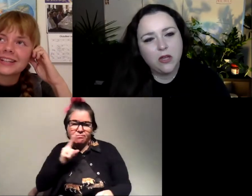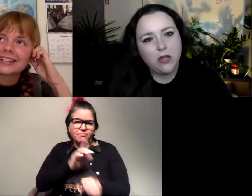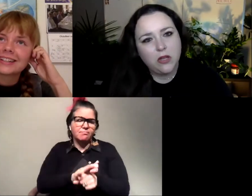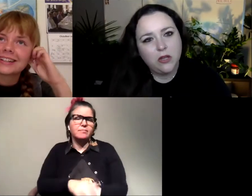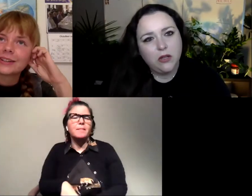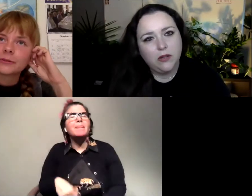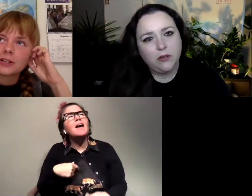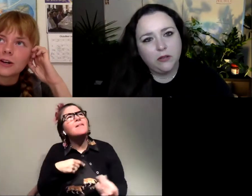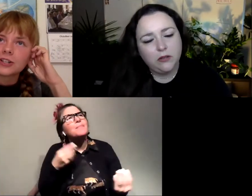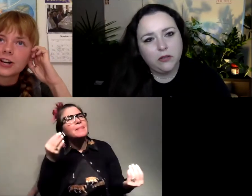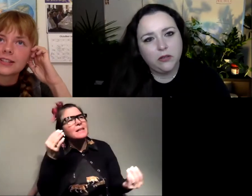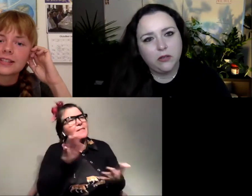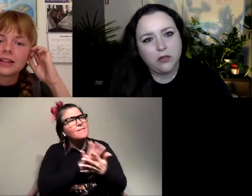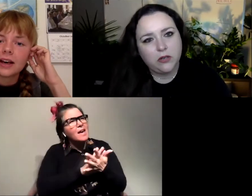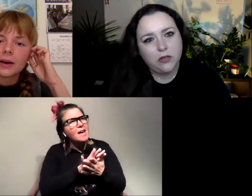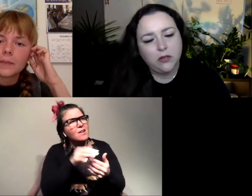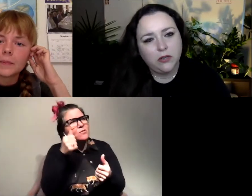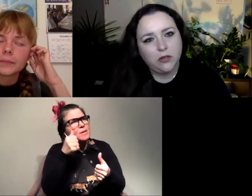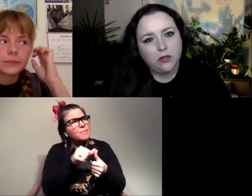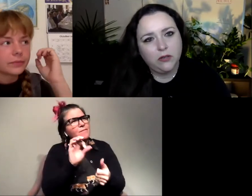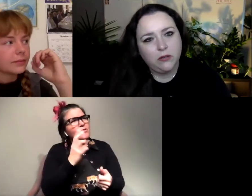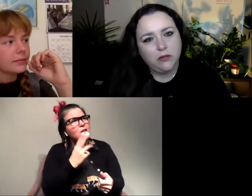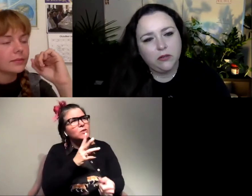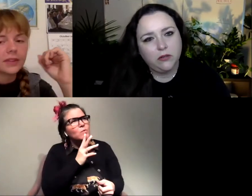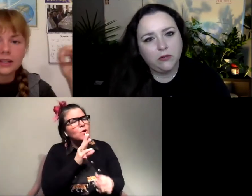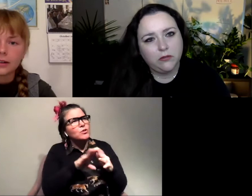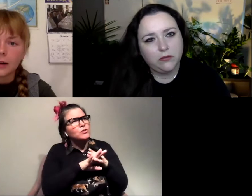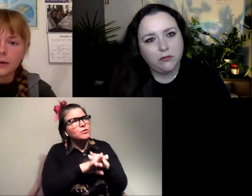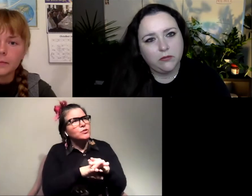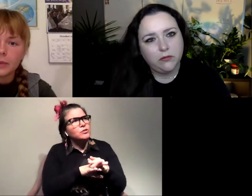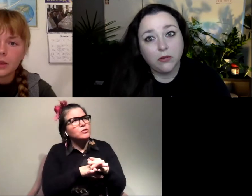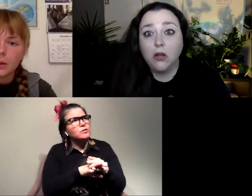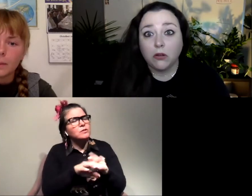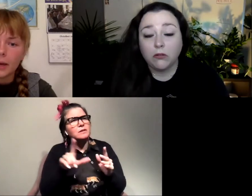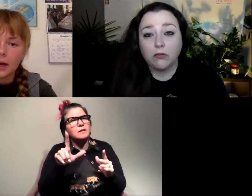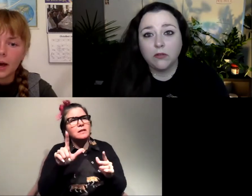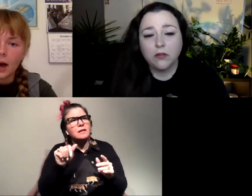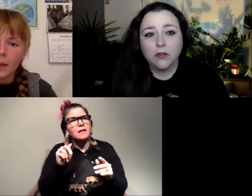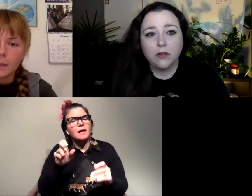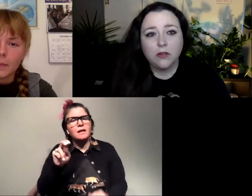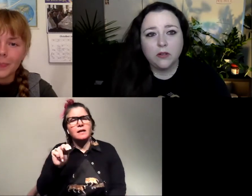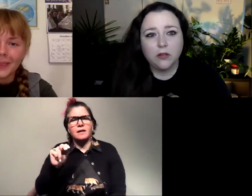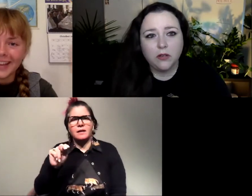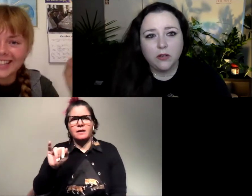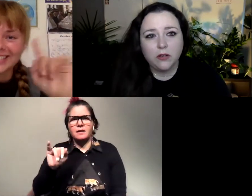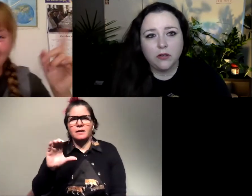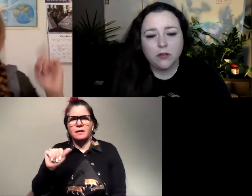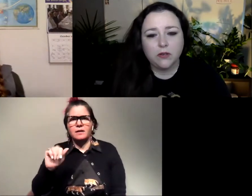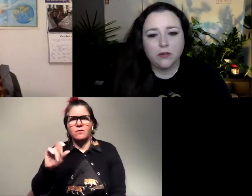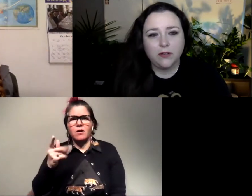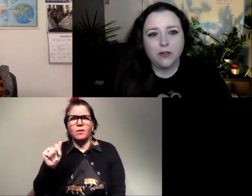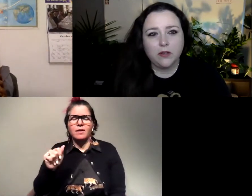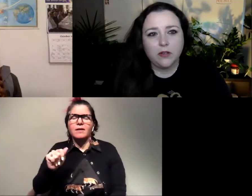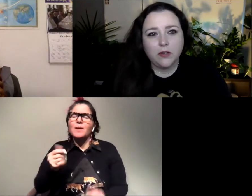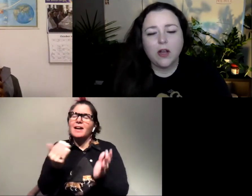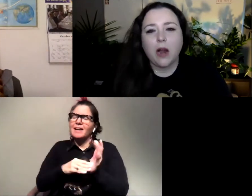being freshwater sharks in Lake Nicaragua. Huh. But I'm, again, don't